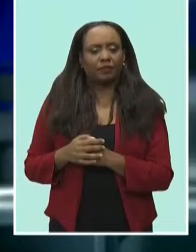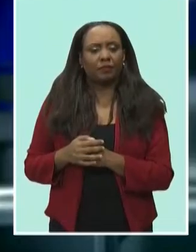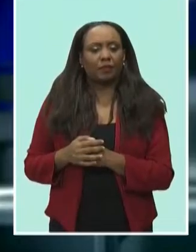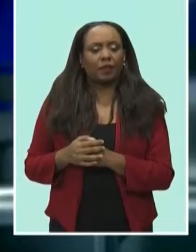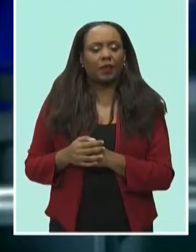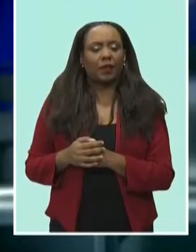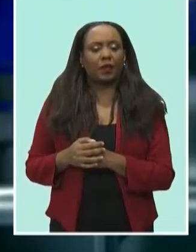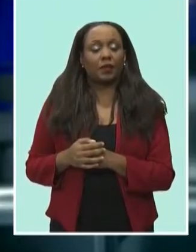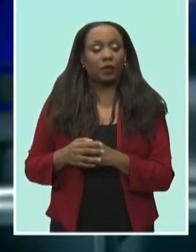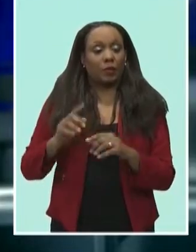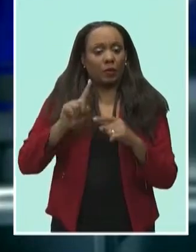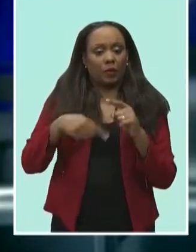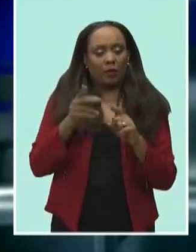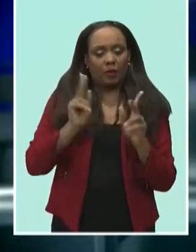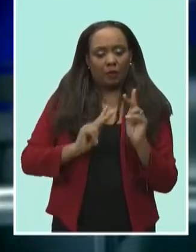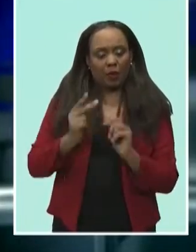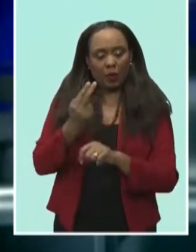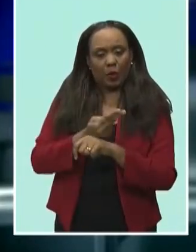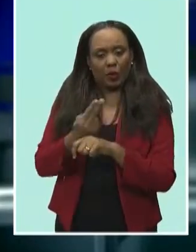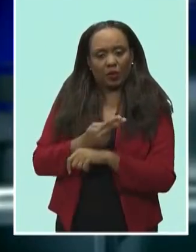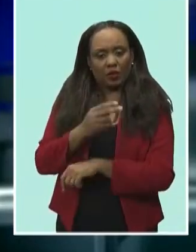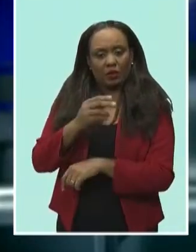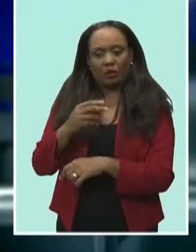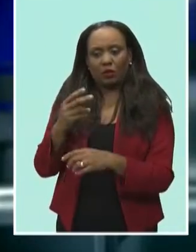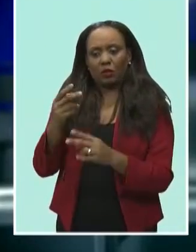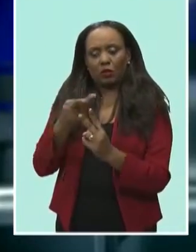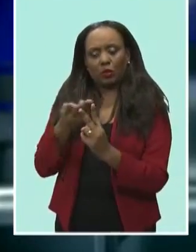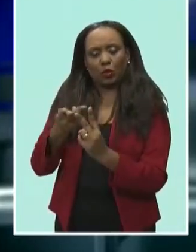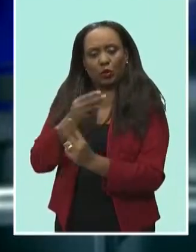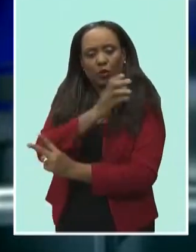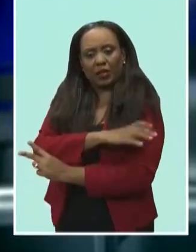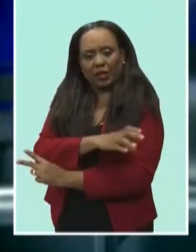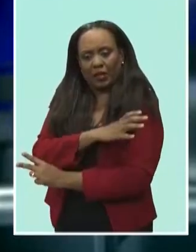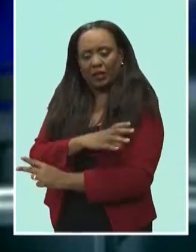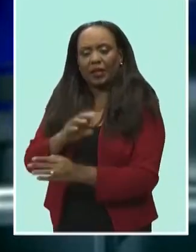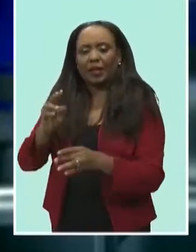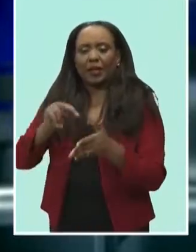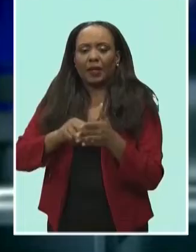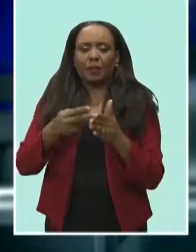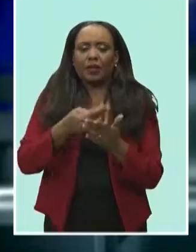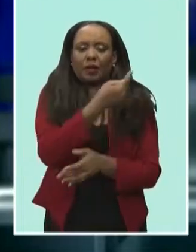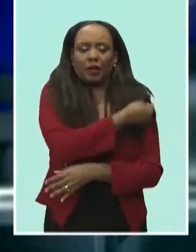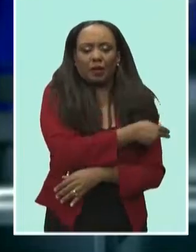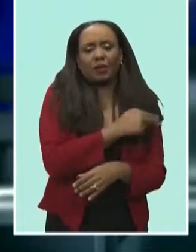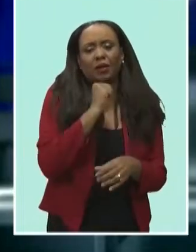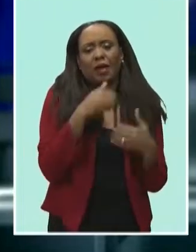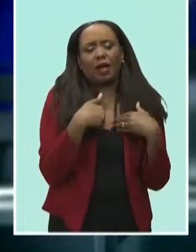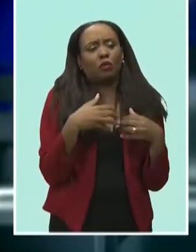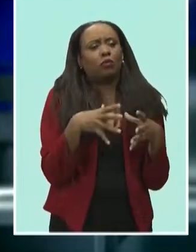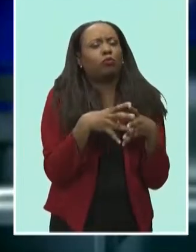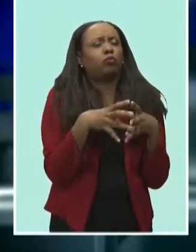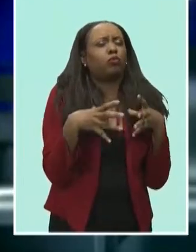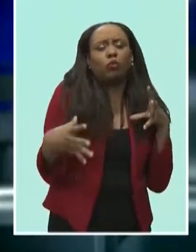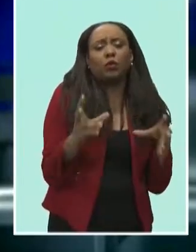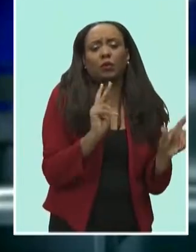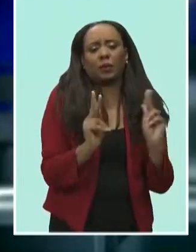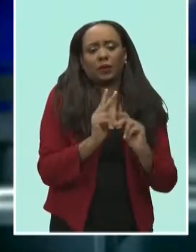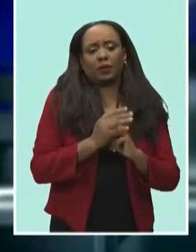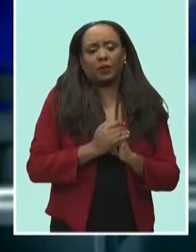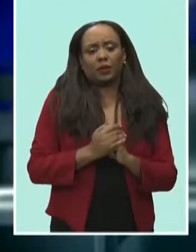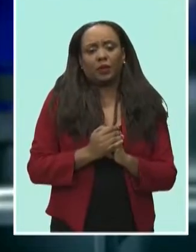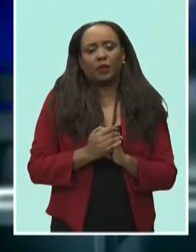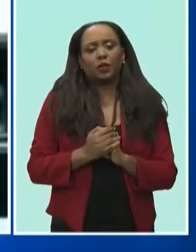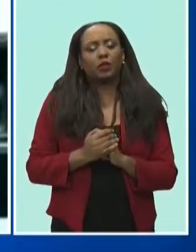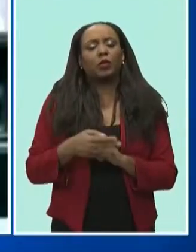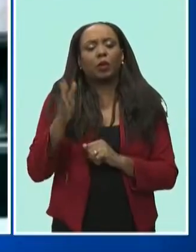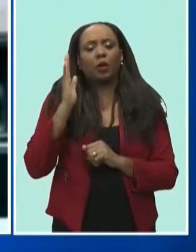to, of course, take some of the pressure off the hospital's accident and emergency department. And other initiatives to ensure healthcare for all will be rolled